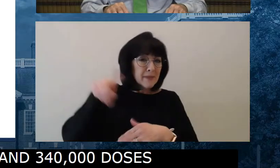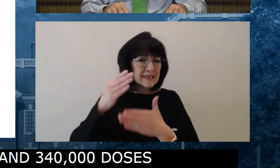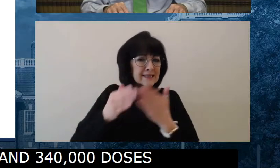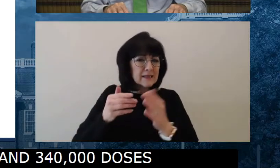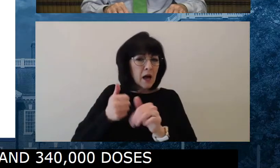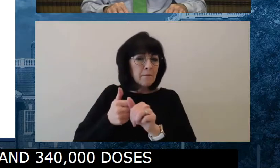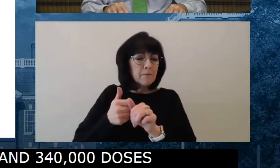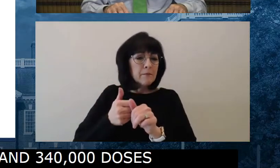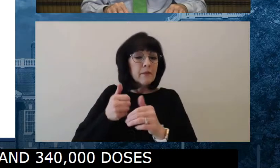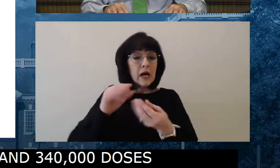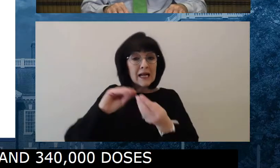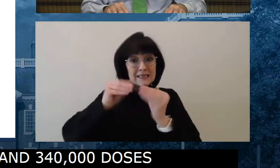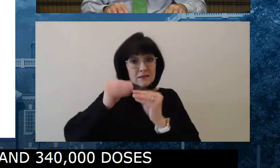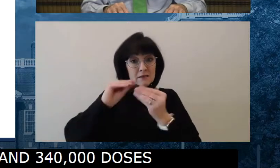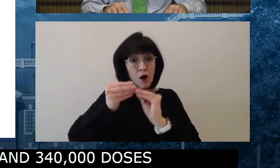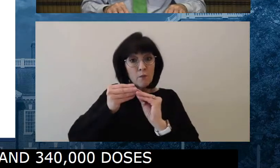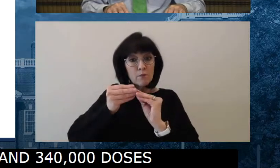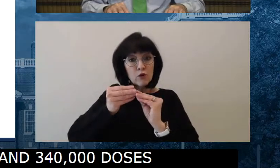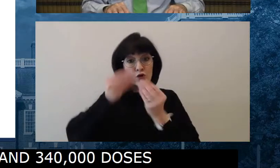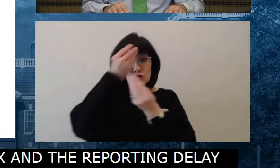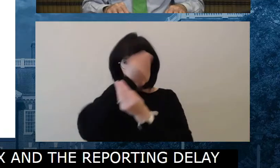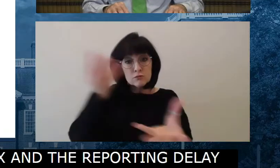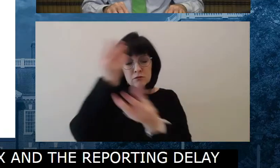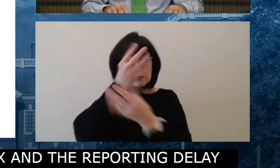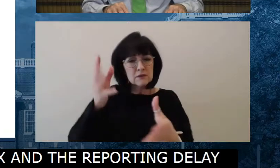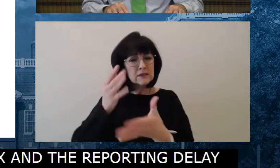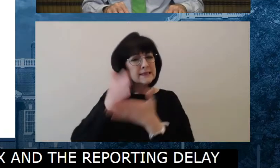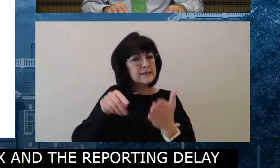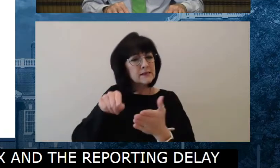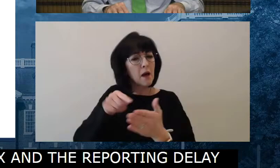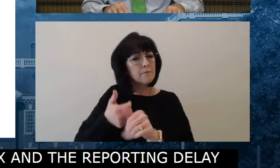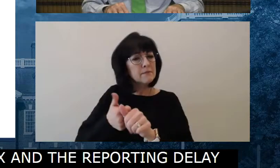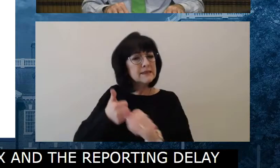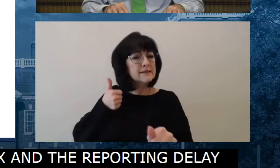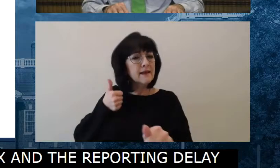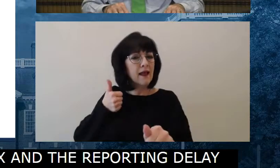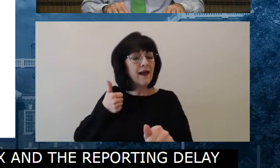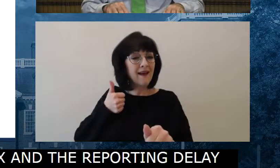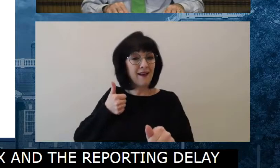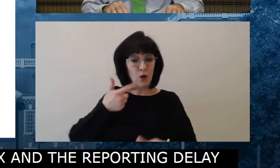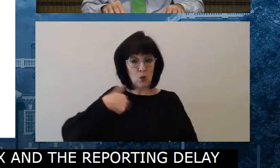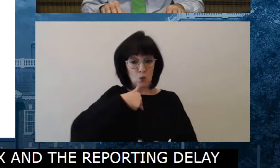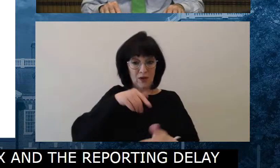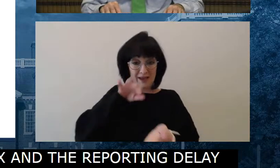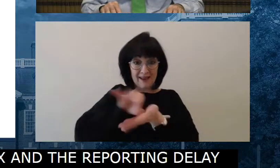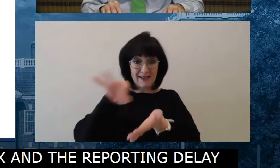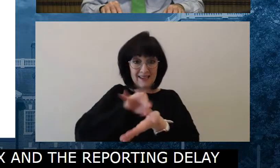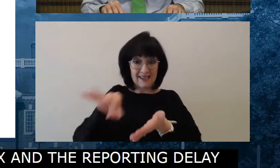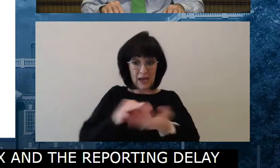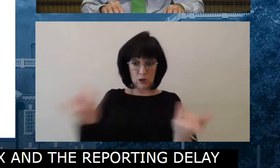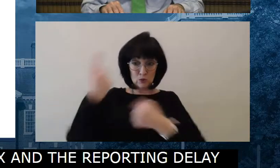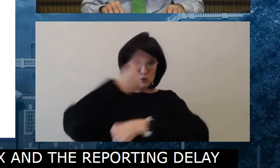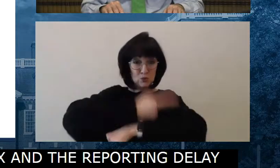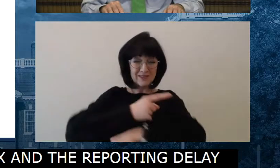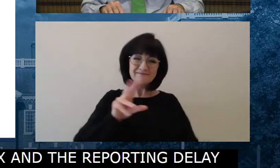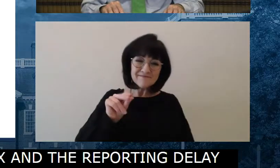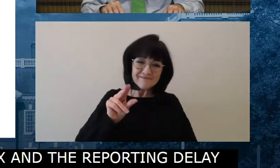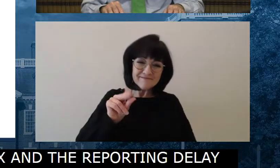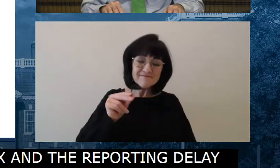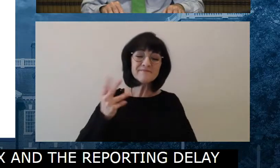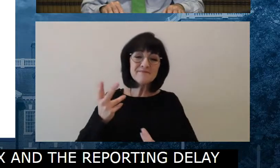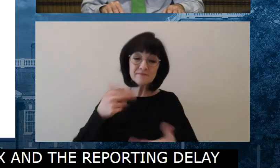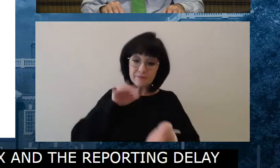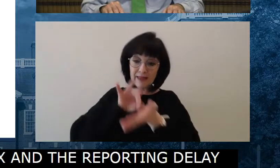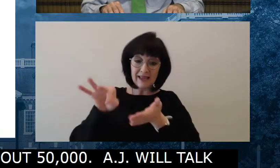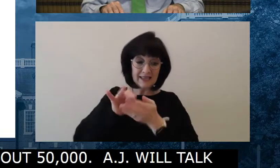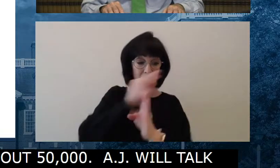weekly throughput now is about 50,000, AJ, and he'll talk about those venues a little bit later. So we